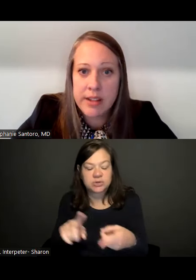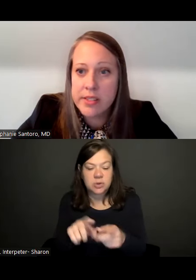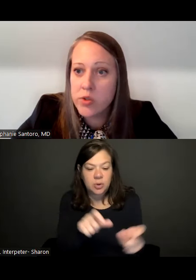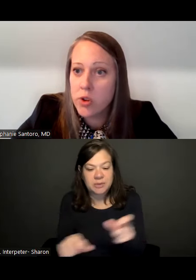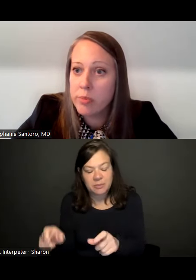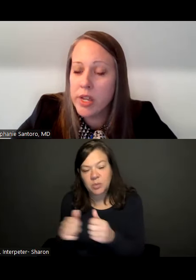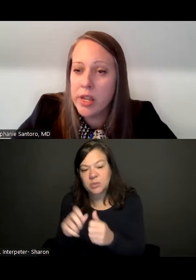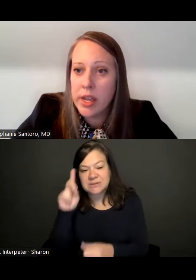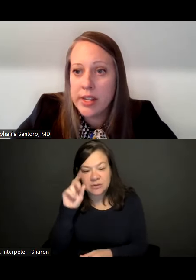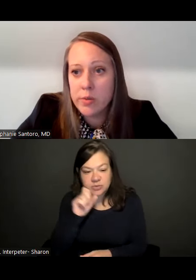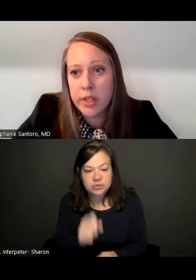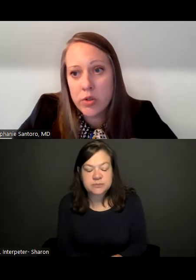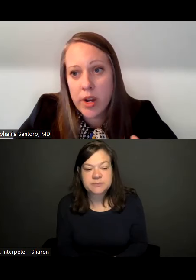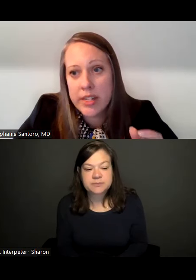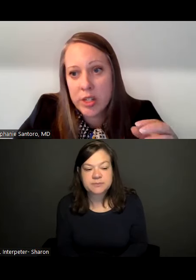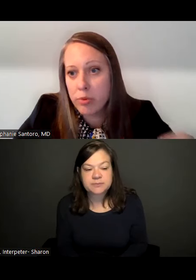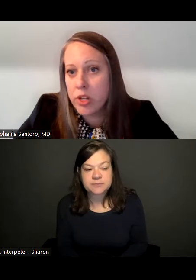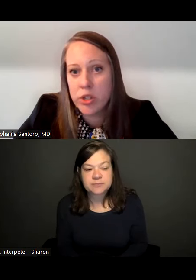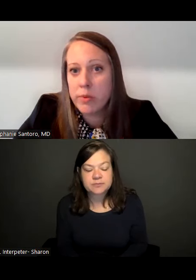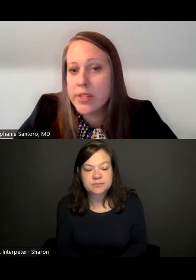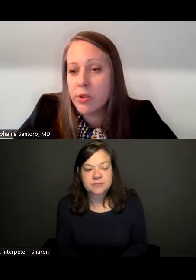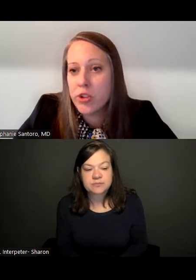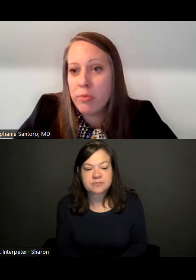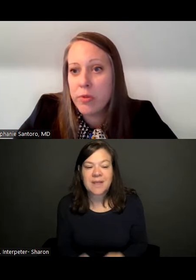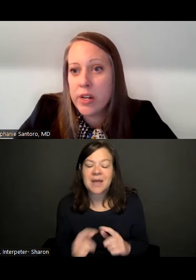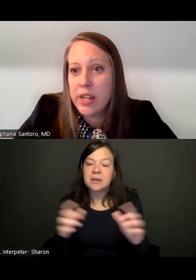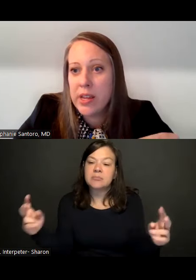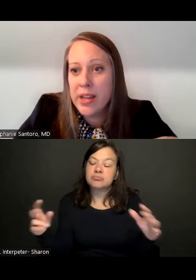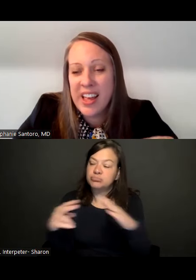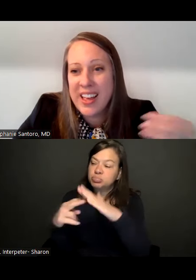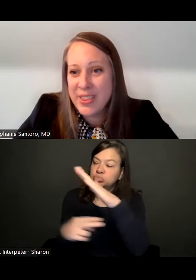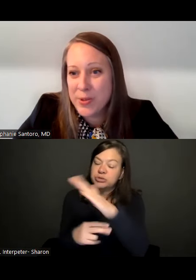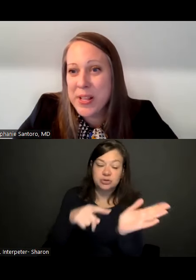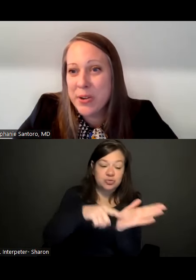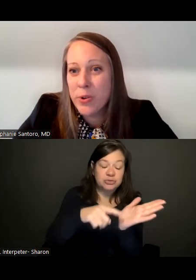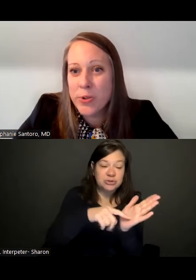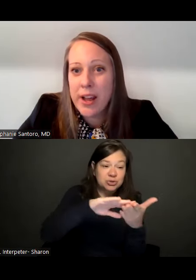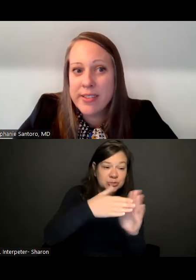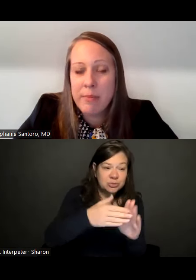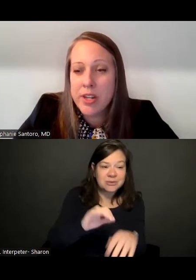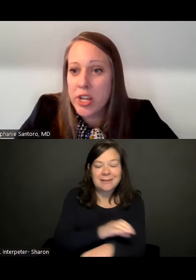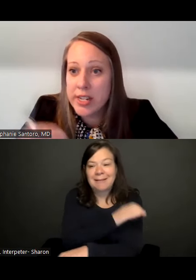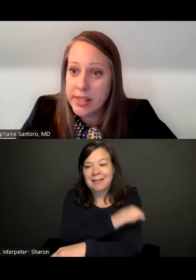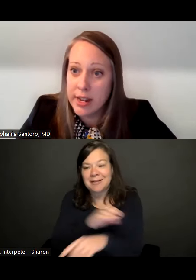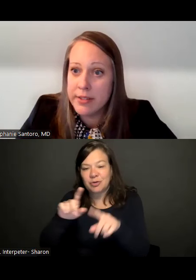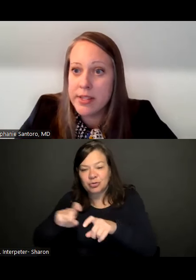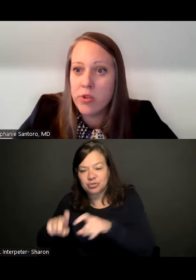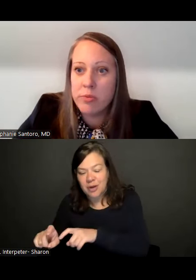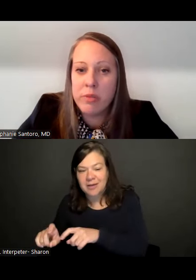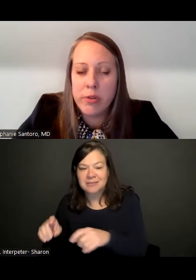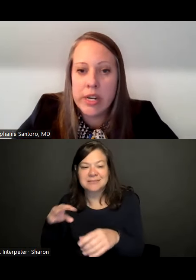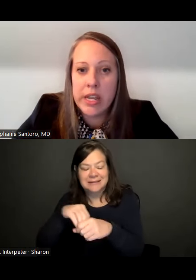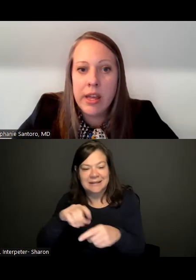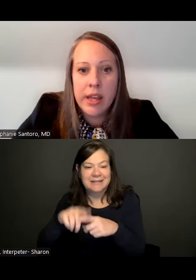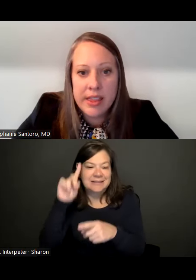with Down syndrome. And it's really trying to bridge the research community in those clinical trials I mentioned in the Down